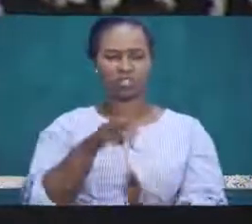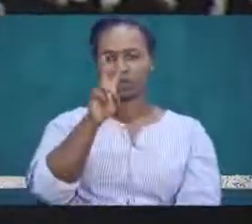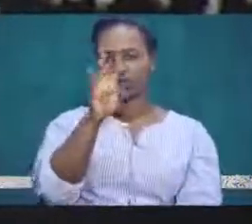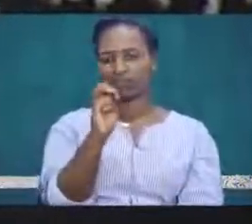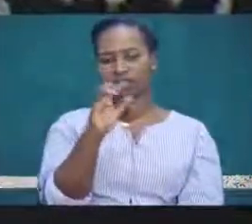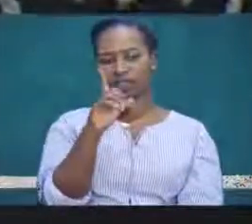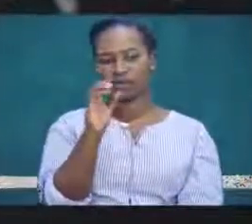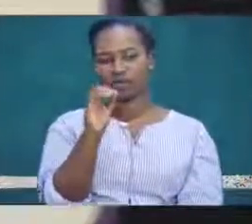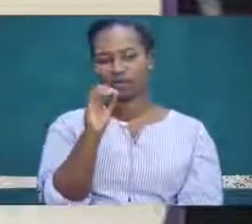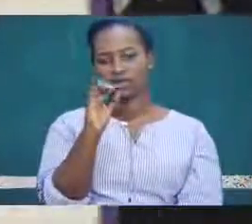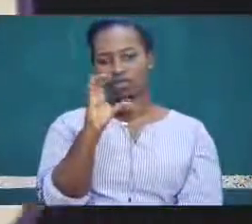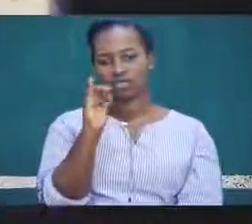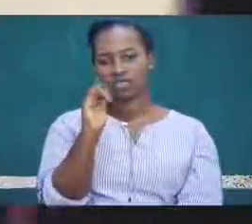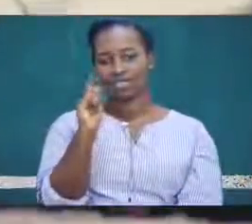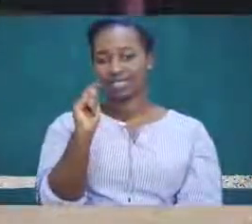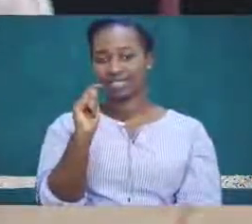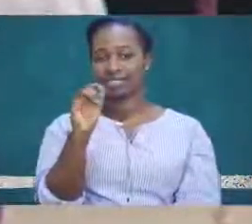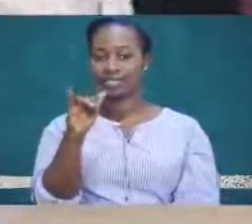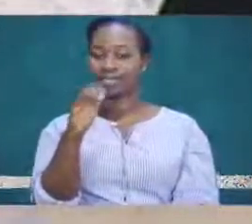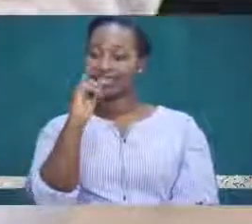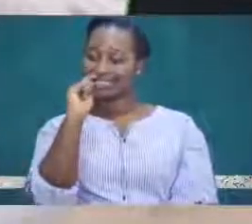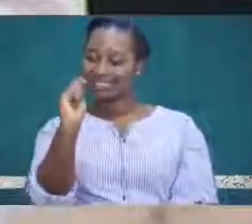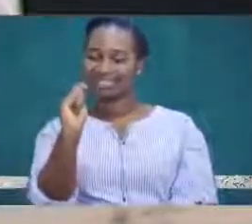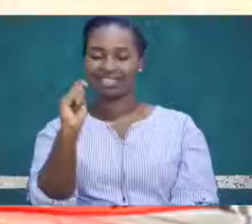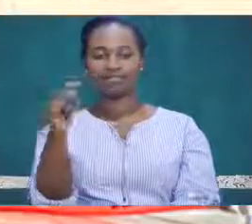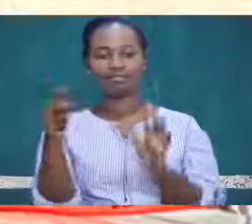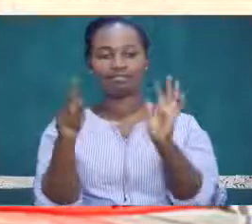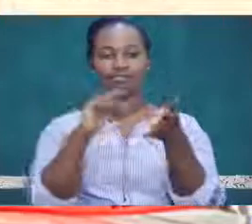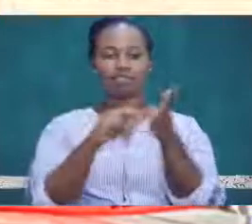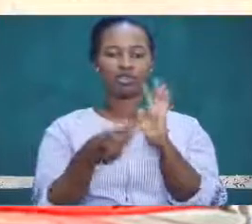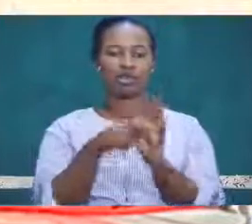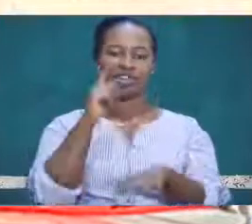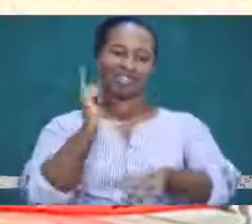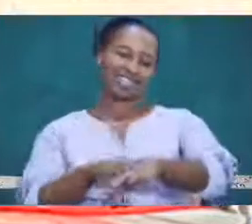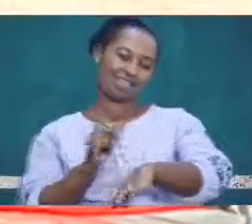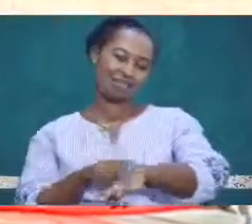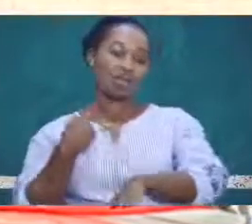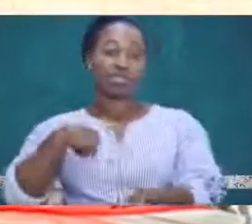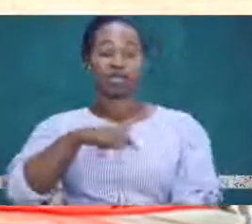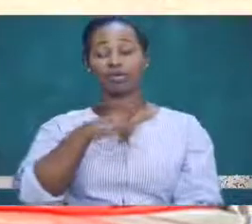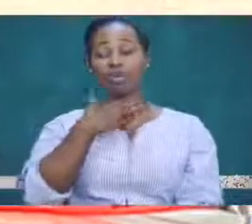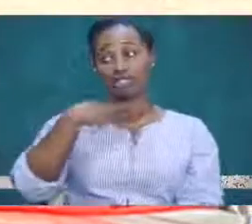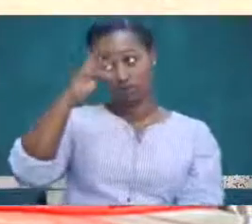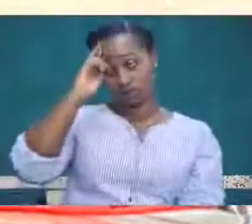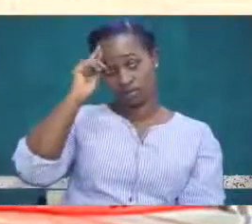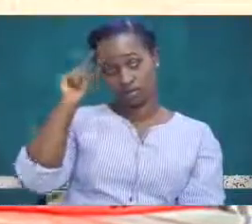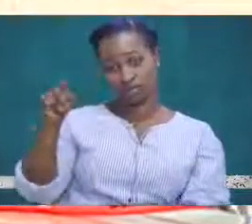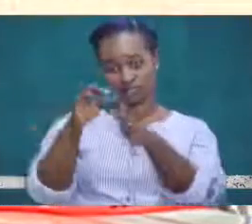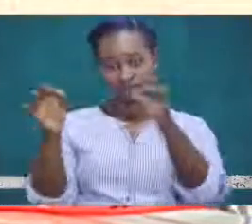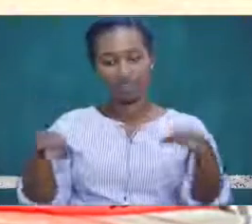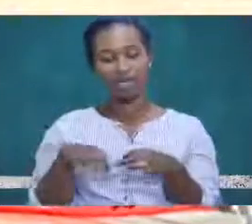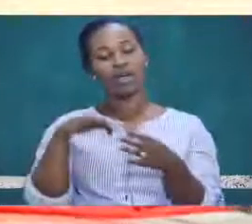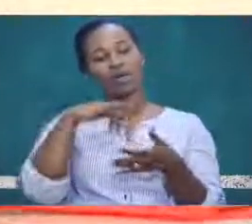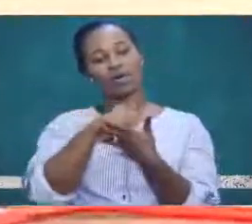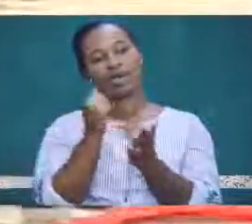T is standing for time. That is quite easy. We need to remember that formula because we are going to use it